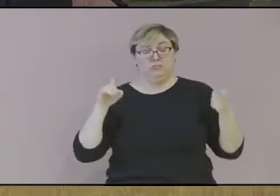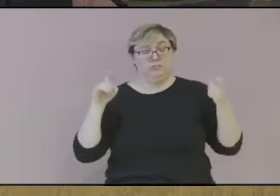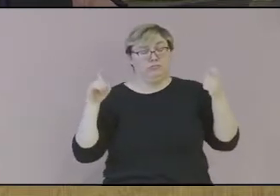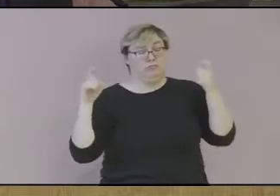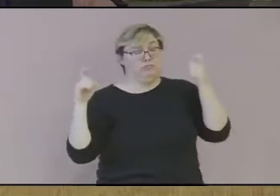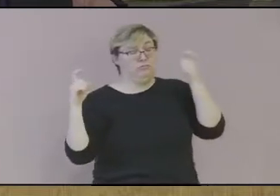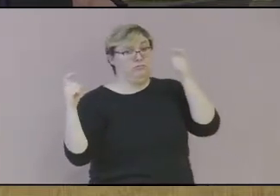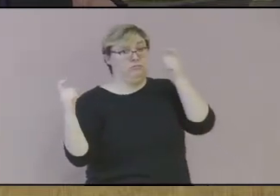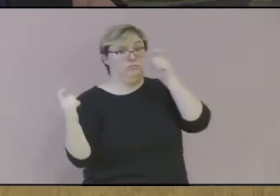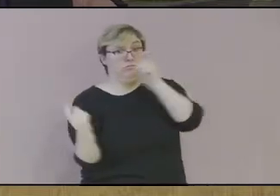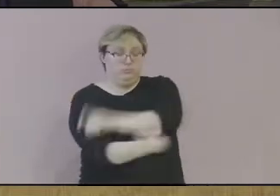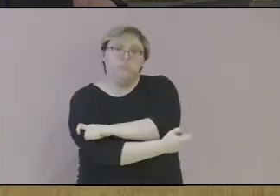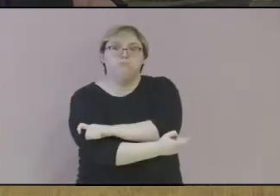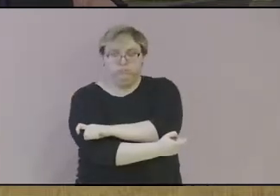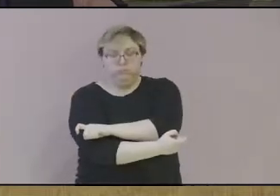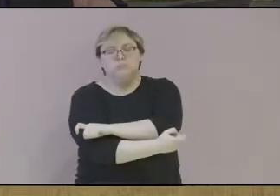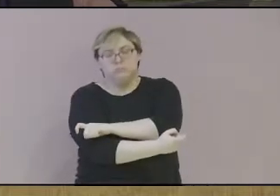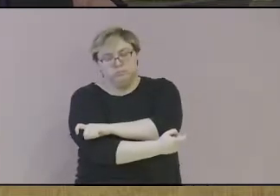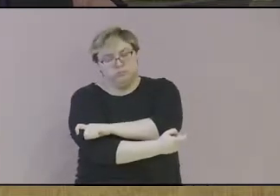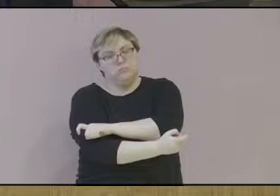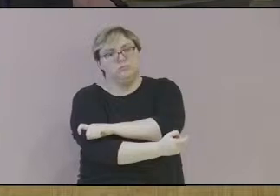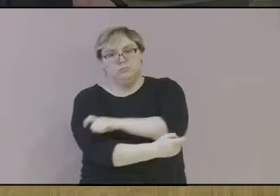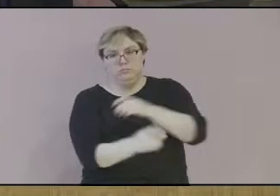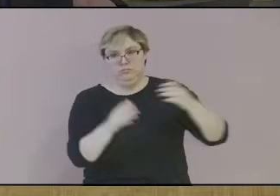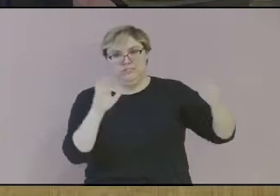first administration.